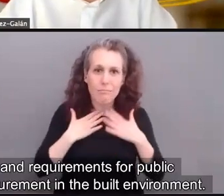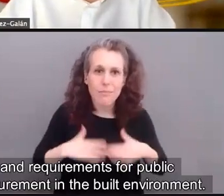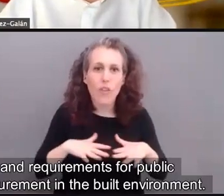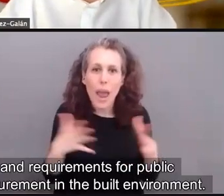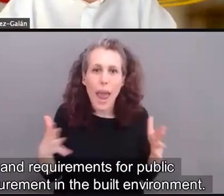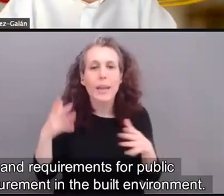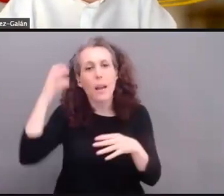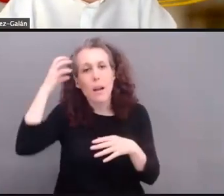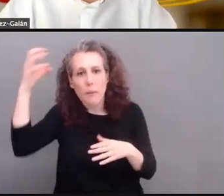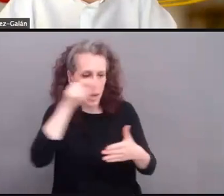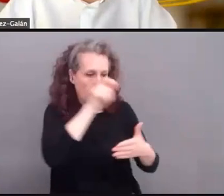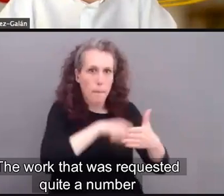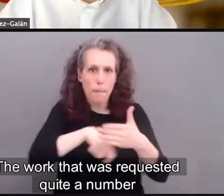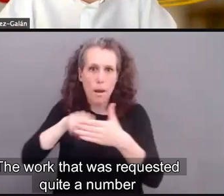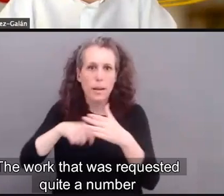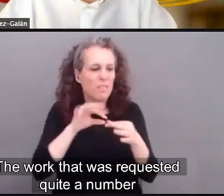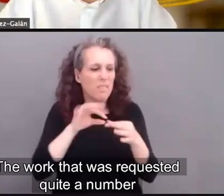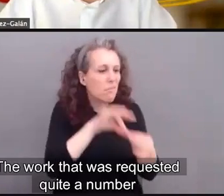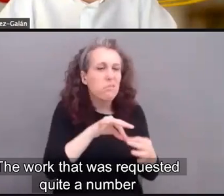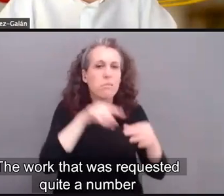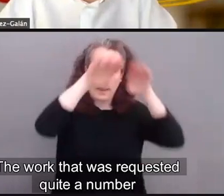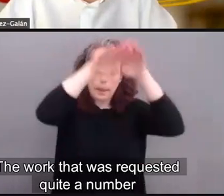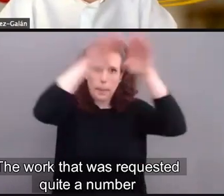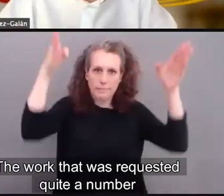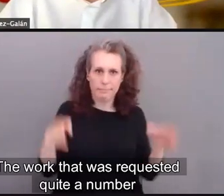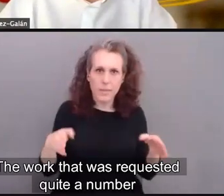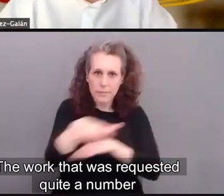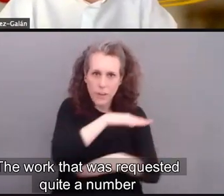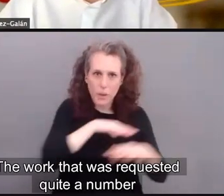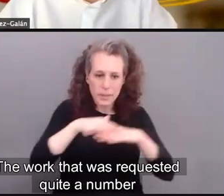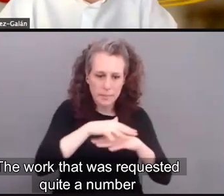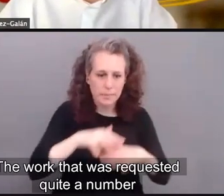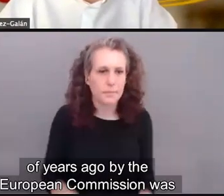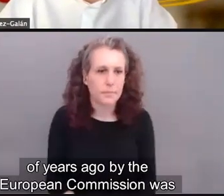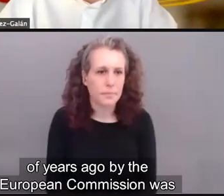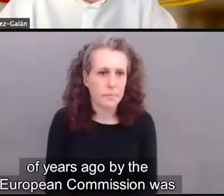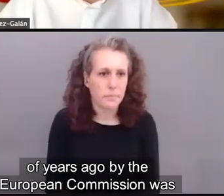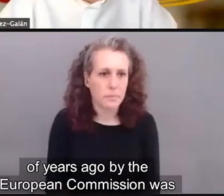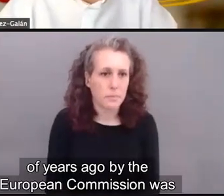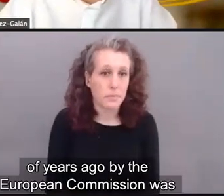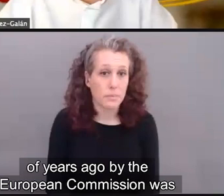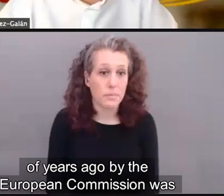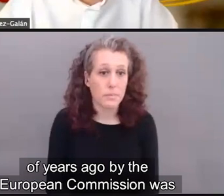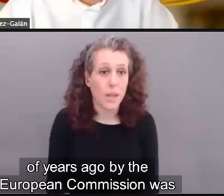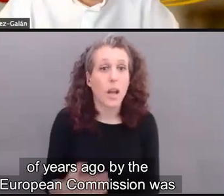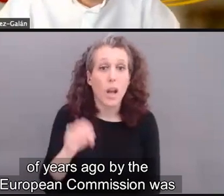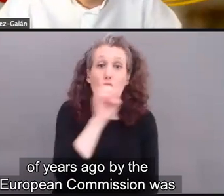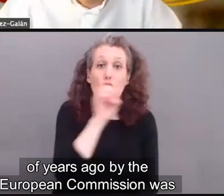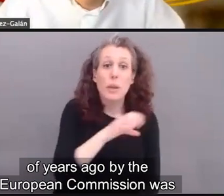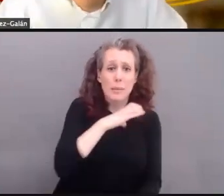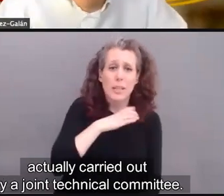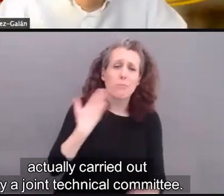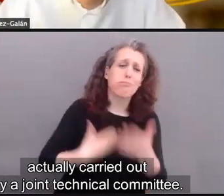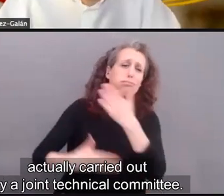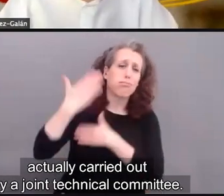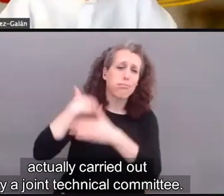built environment. The work that was requested quite a number of years ago by the European Commission